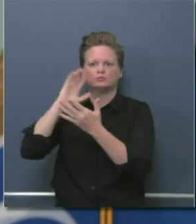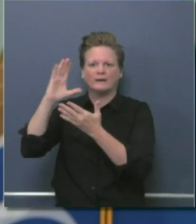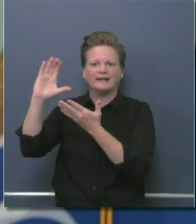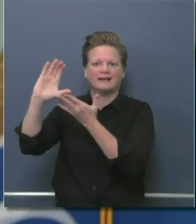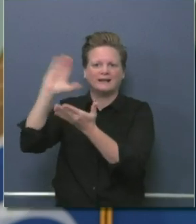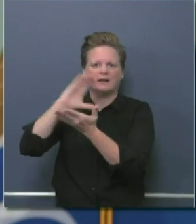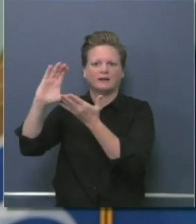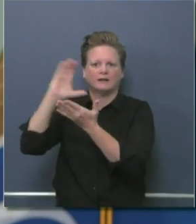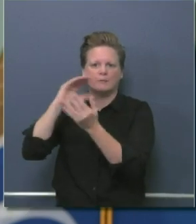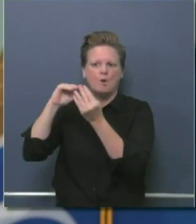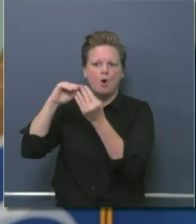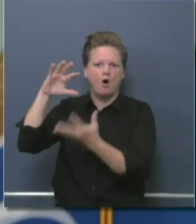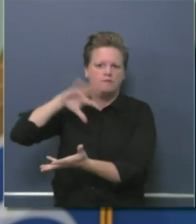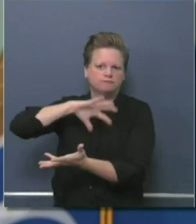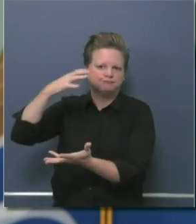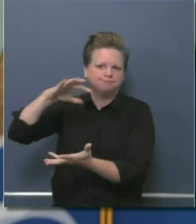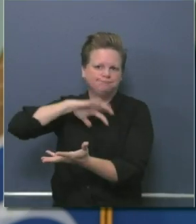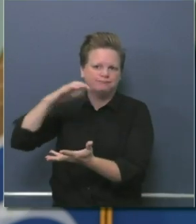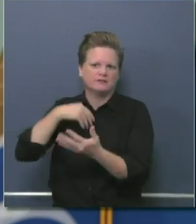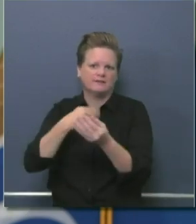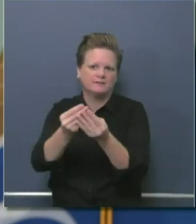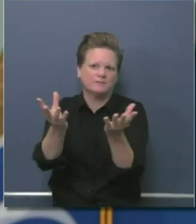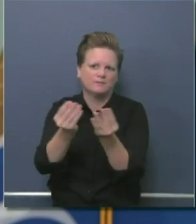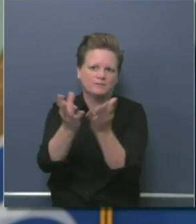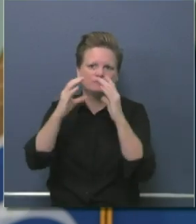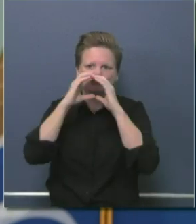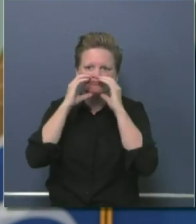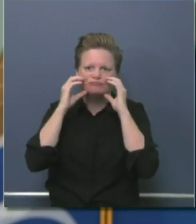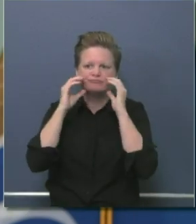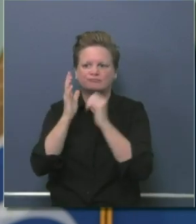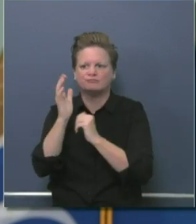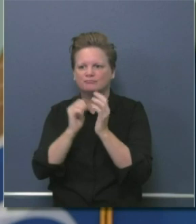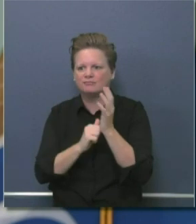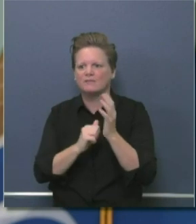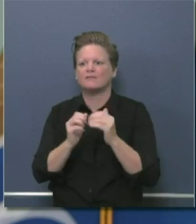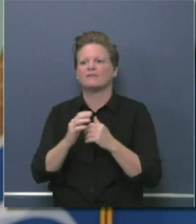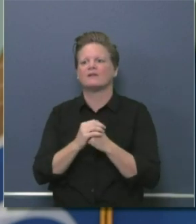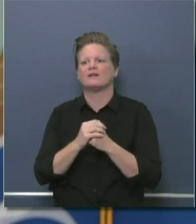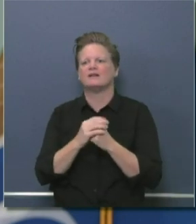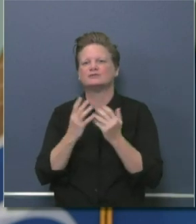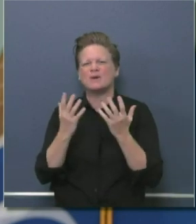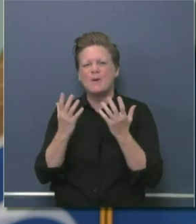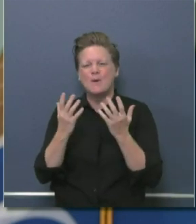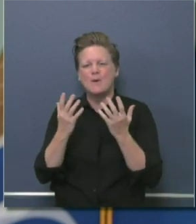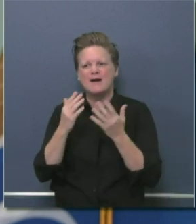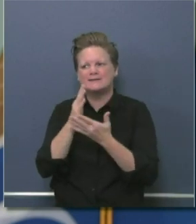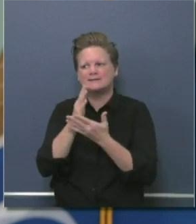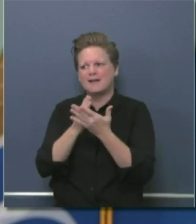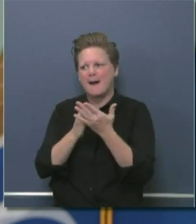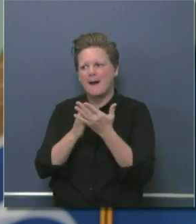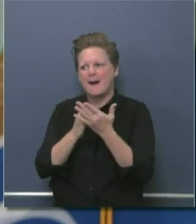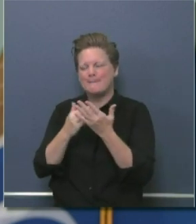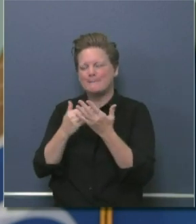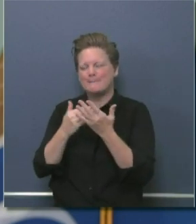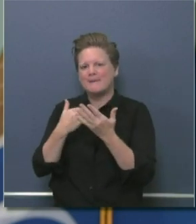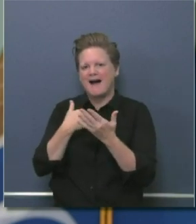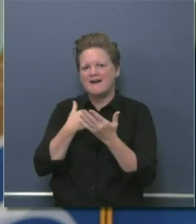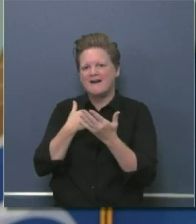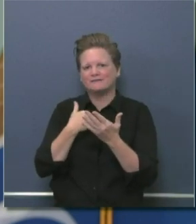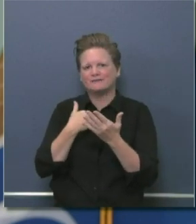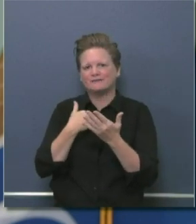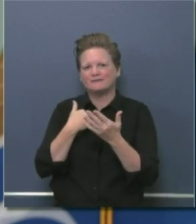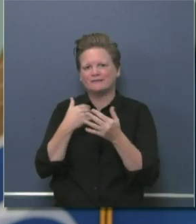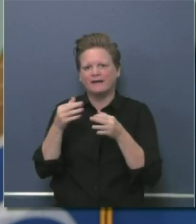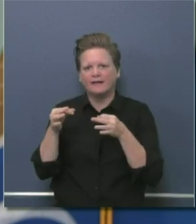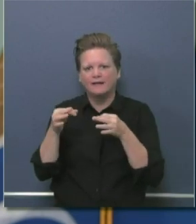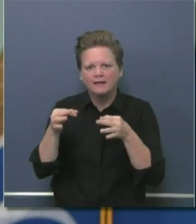delays on this federal certification, so it's going to push back the N95s, the respirators, a few weeks. But we were able